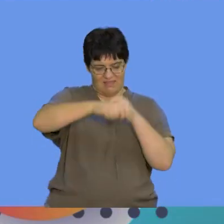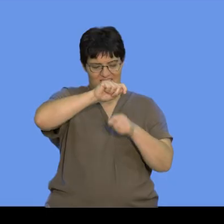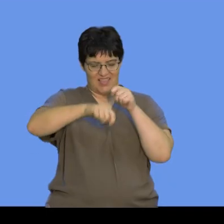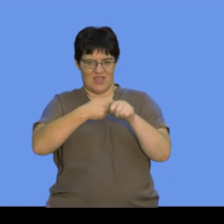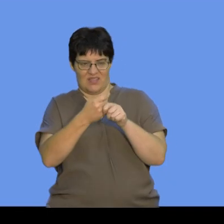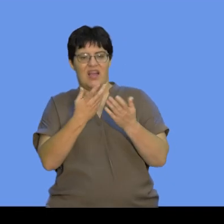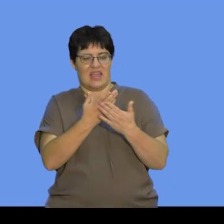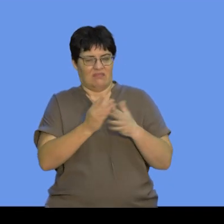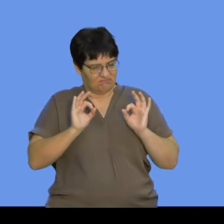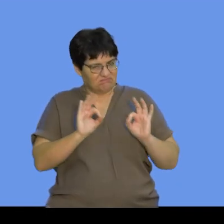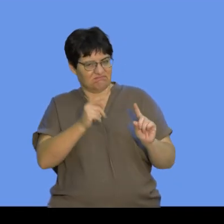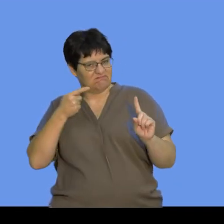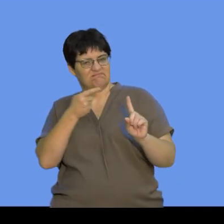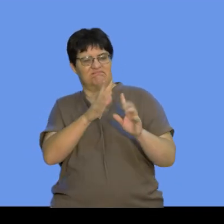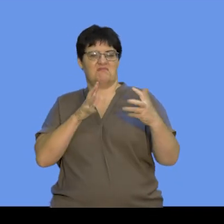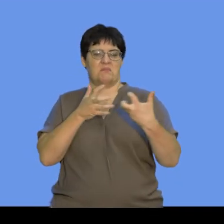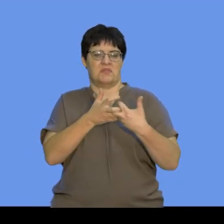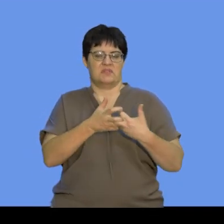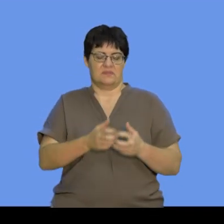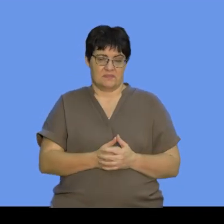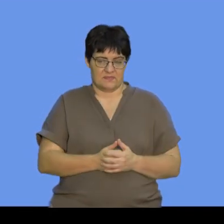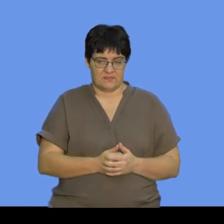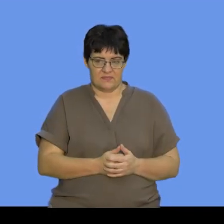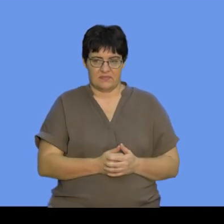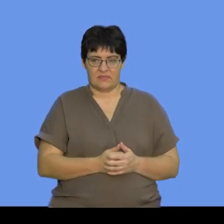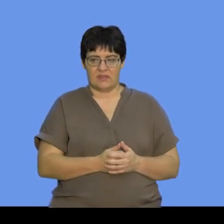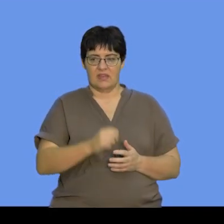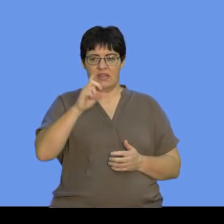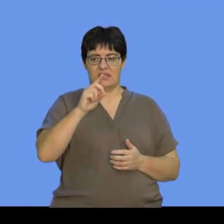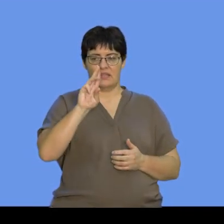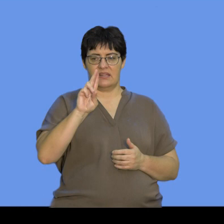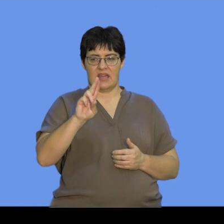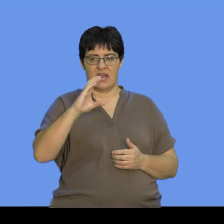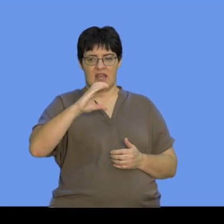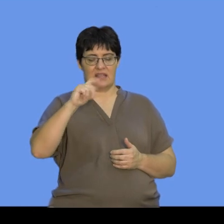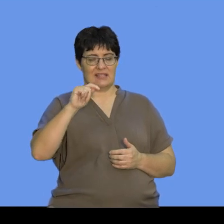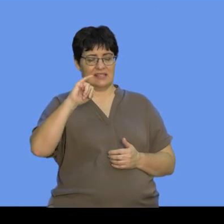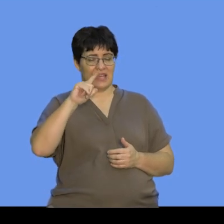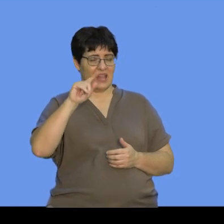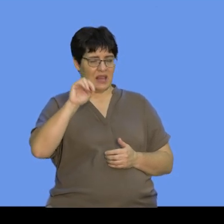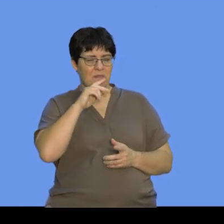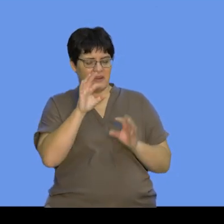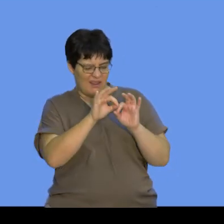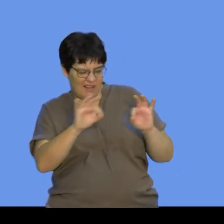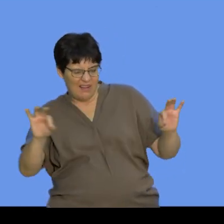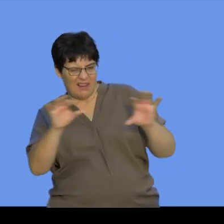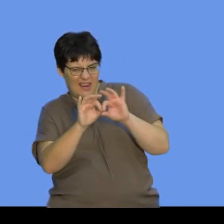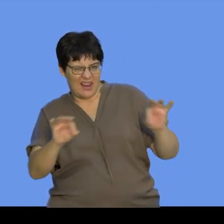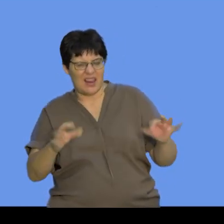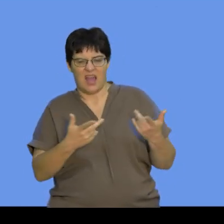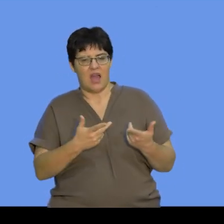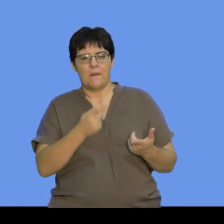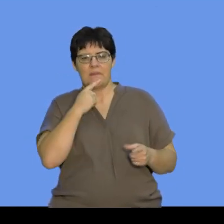this purpose. Okay, so ductile, it means it can be drawn into thin strands or fine wires without it